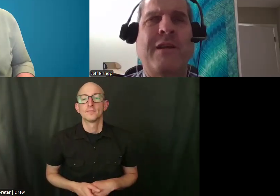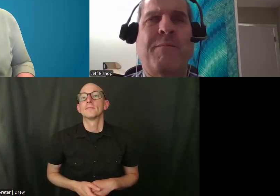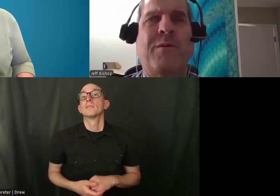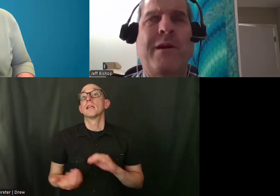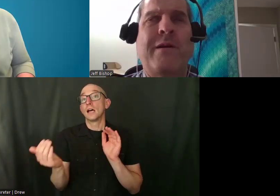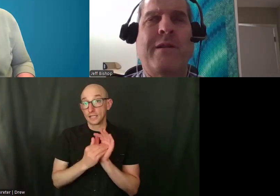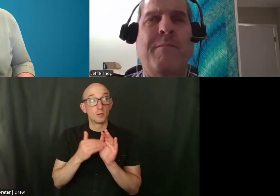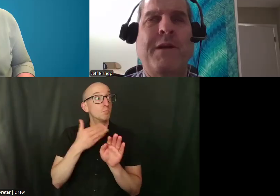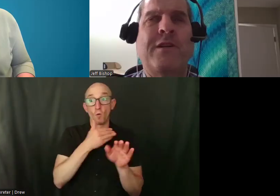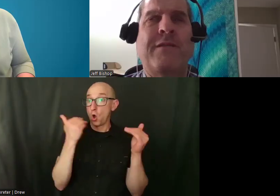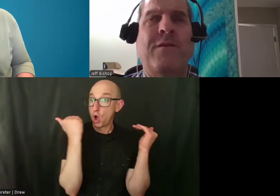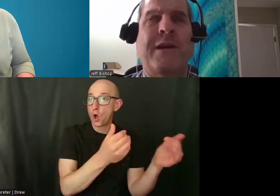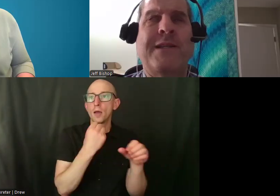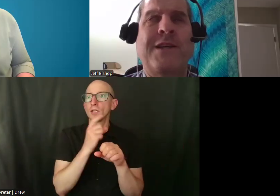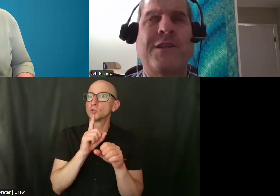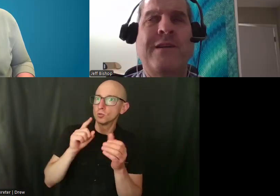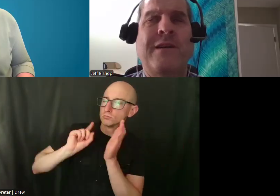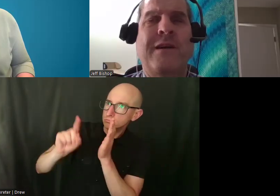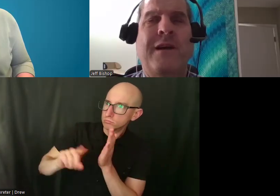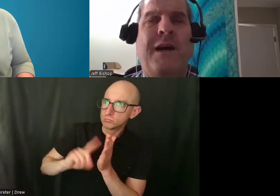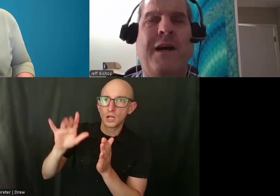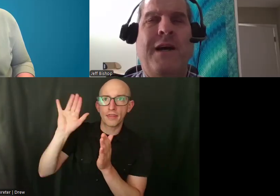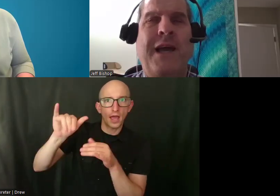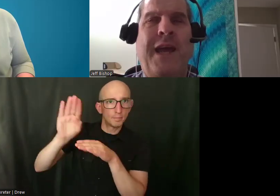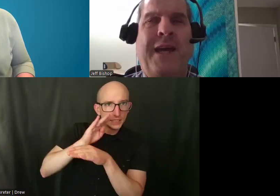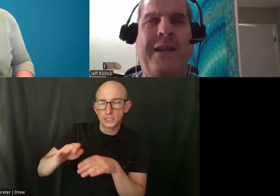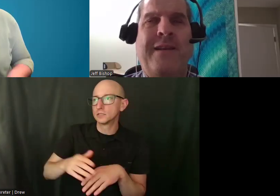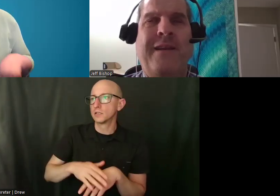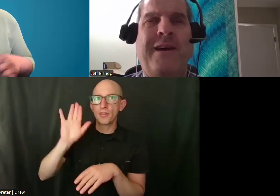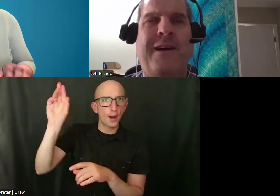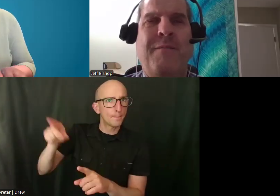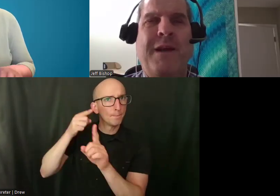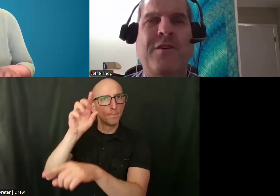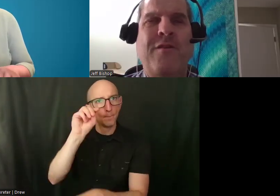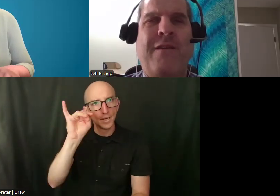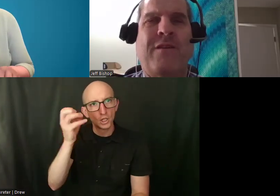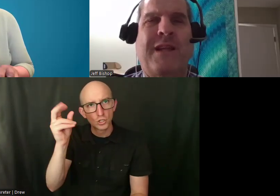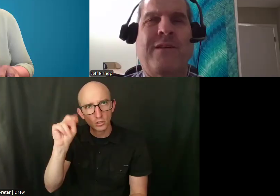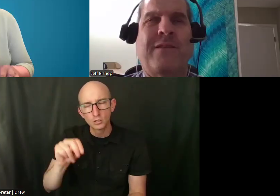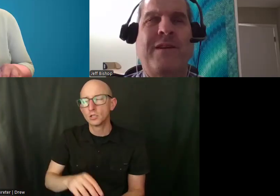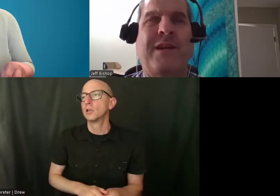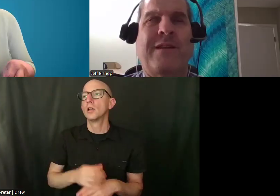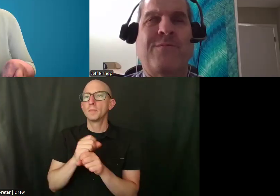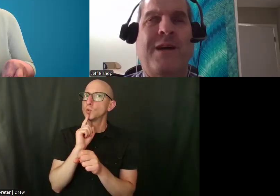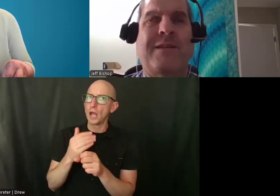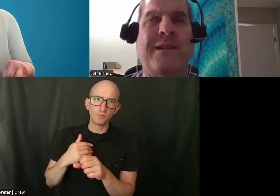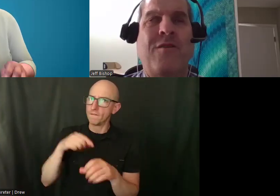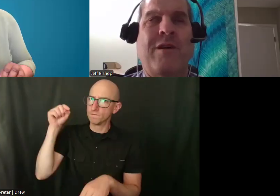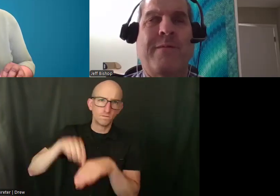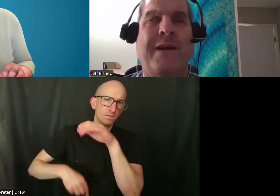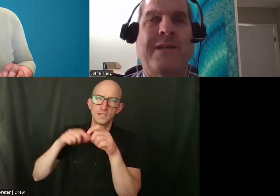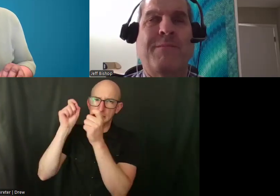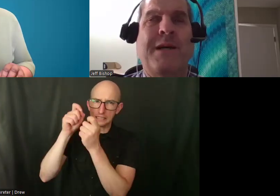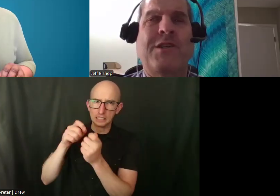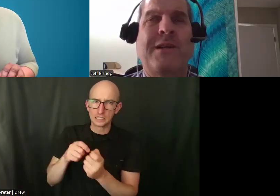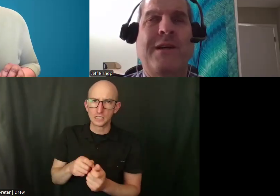researched the employer, the mission of the organization, and make sure you have those levels of detail as well so that you can